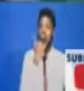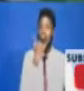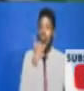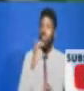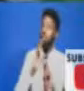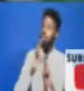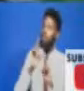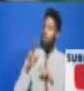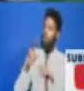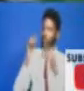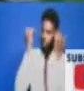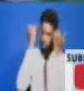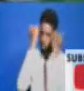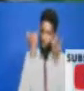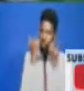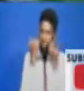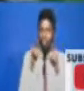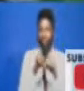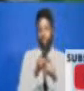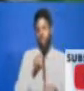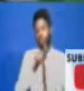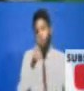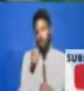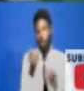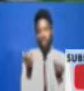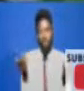The other, Mr. Speaker, is government